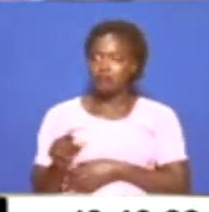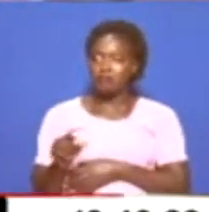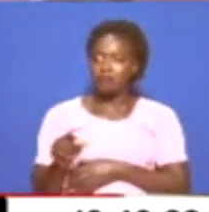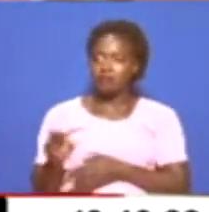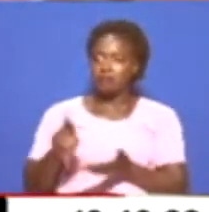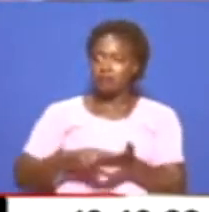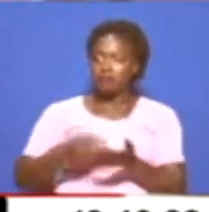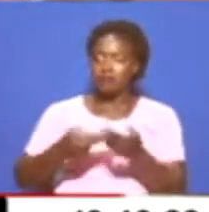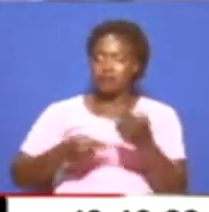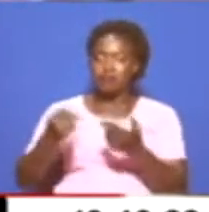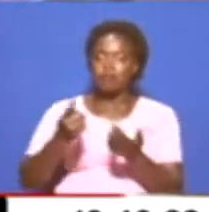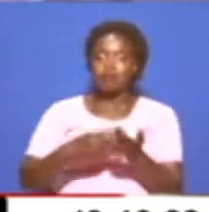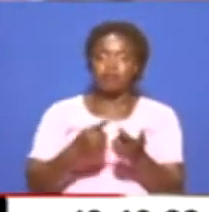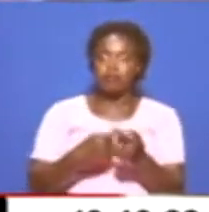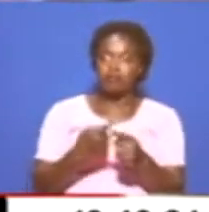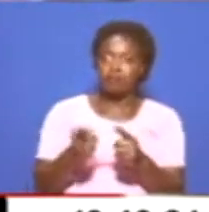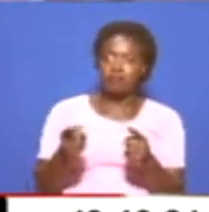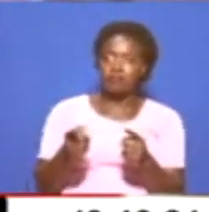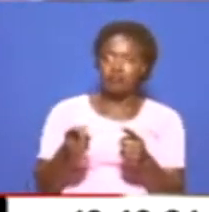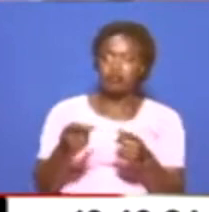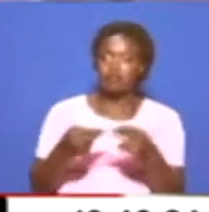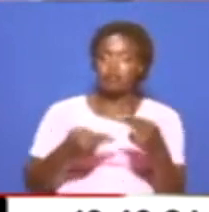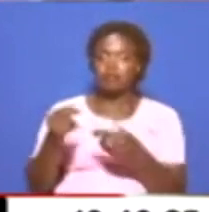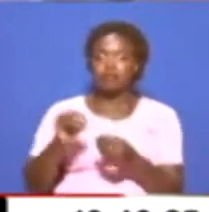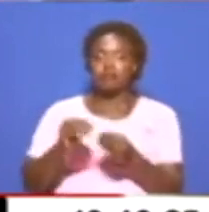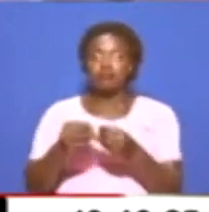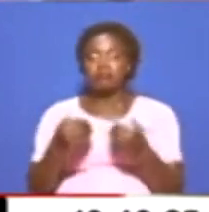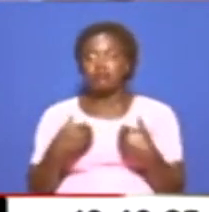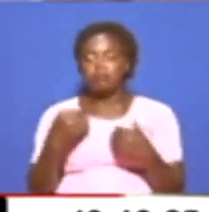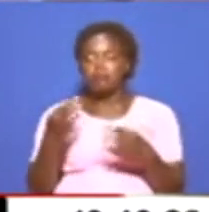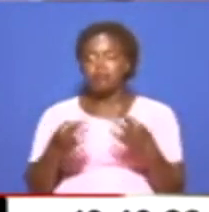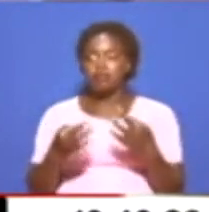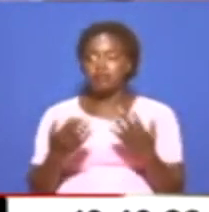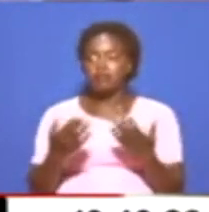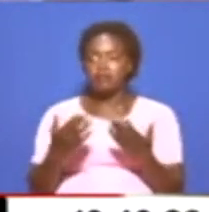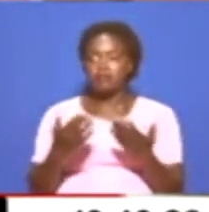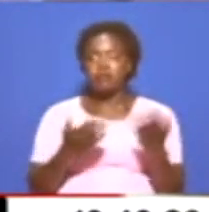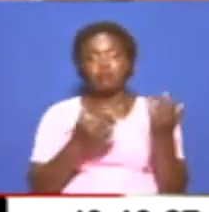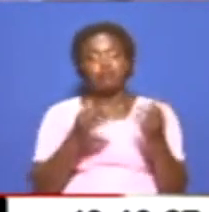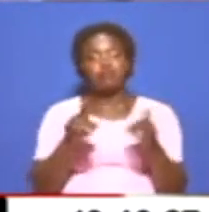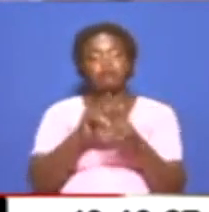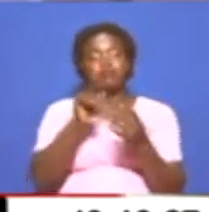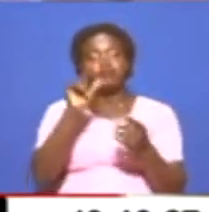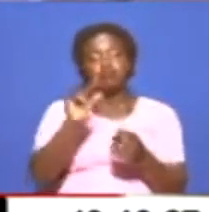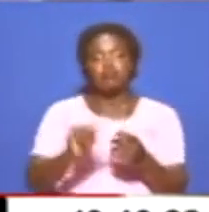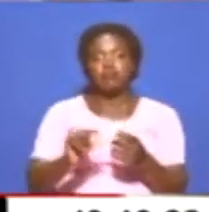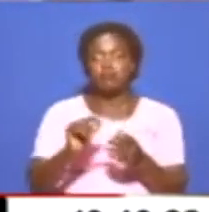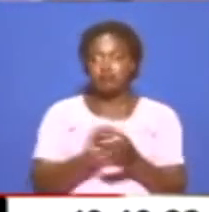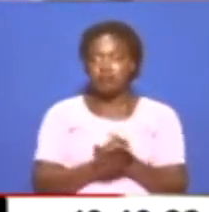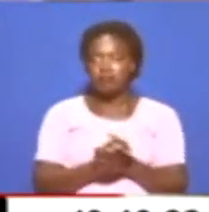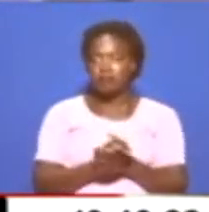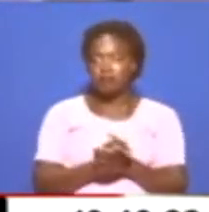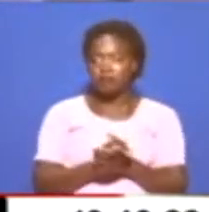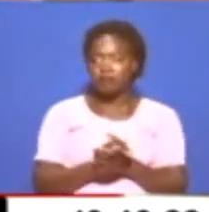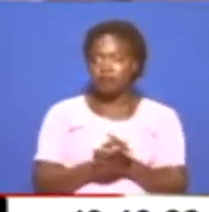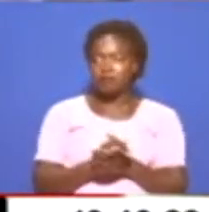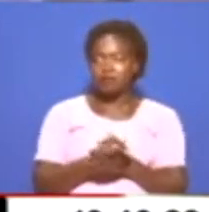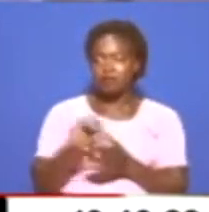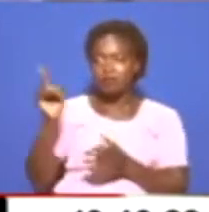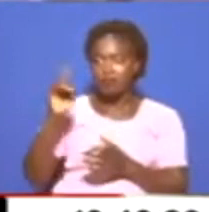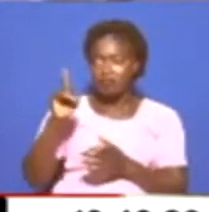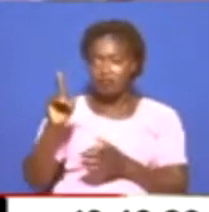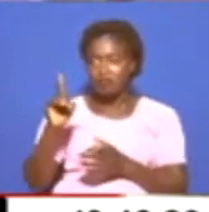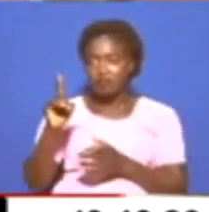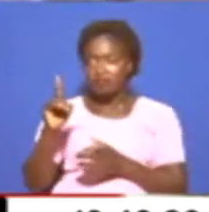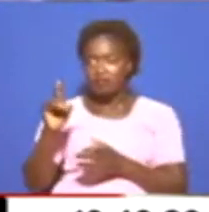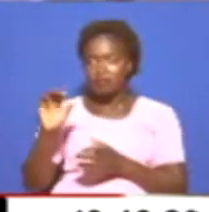high numbers, but already they have high numbers. So even if they have high numbers, the expectation is still low. You're talking about counties like Nairobi? Yes, I'm talking about Nairobi, I'm talking about